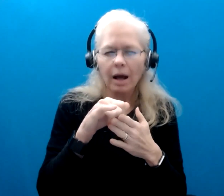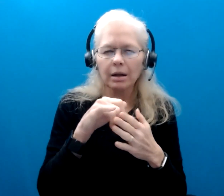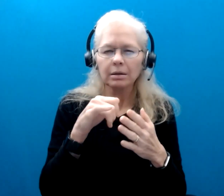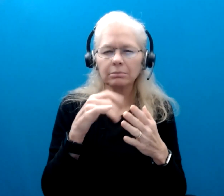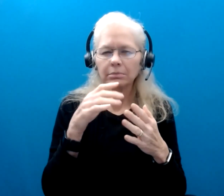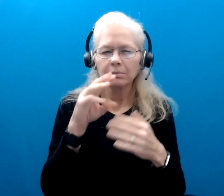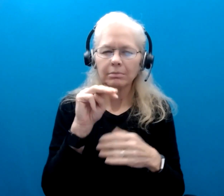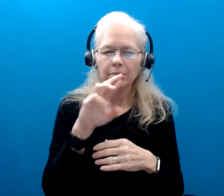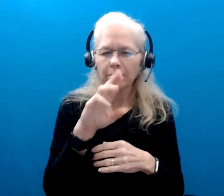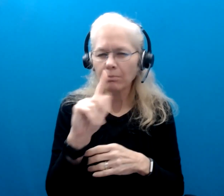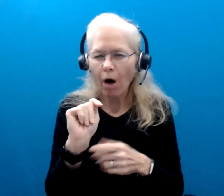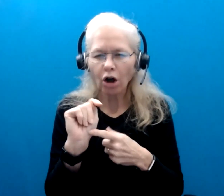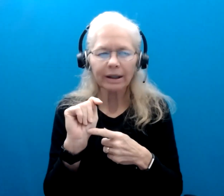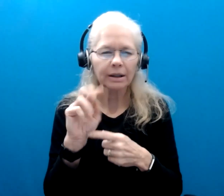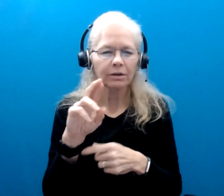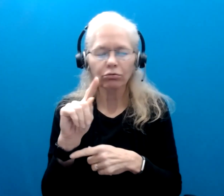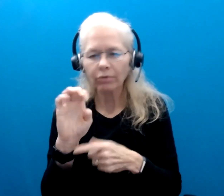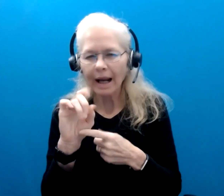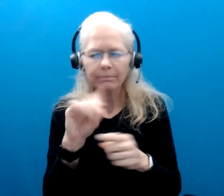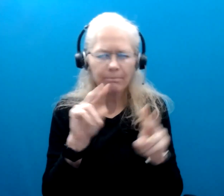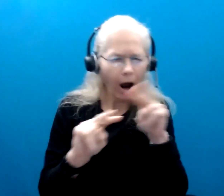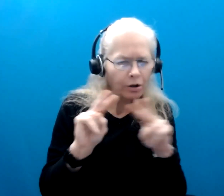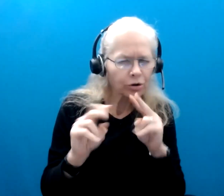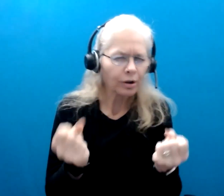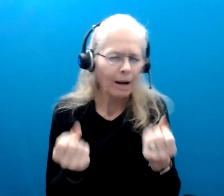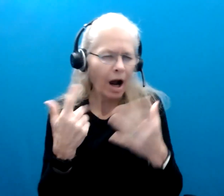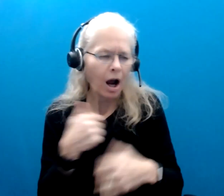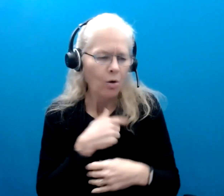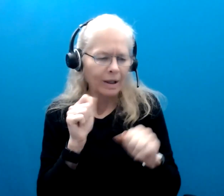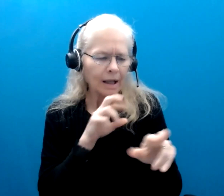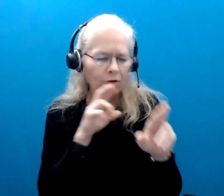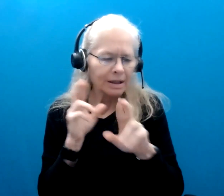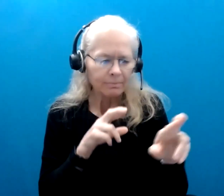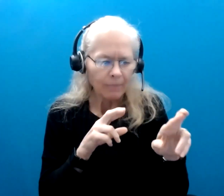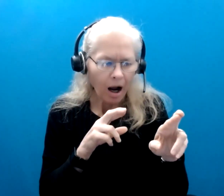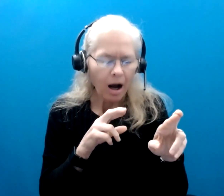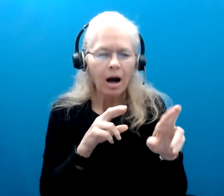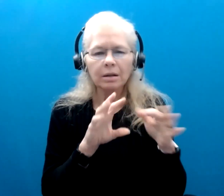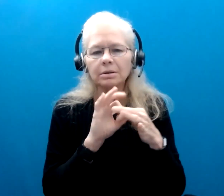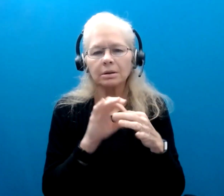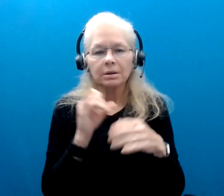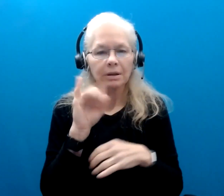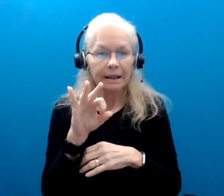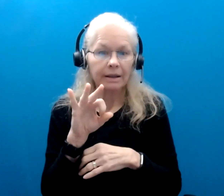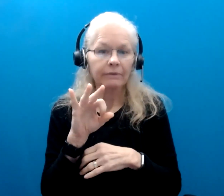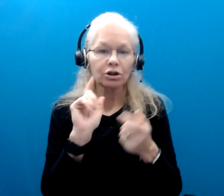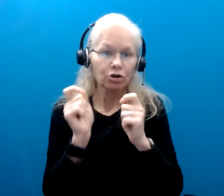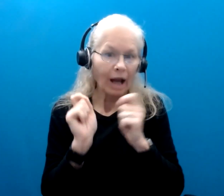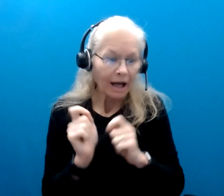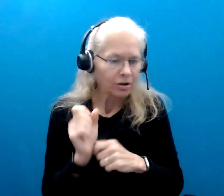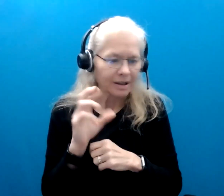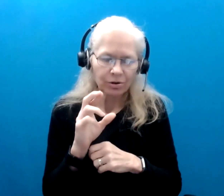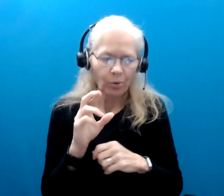over those over time, so we can respond accordingly if there's changes or gaps that need to